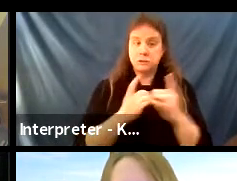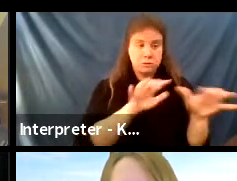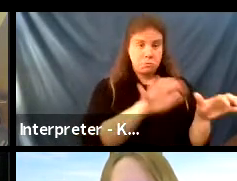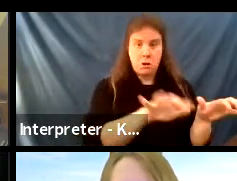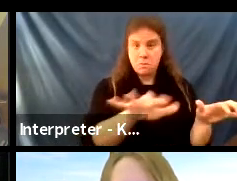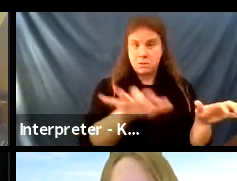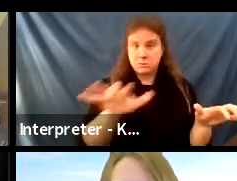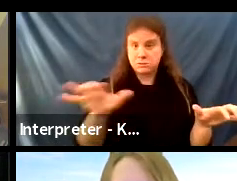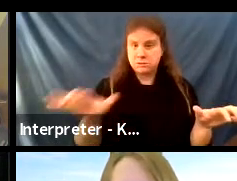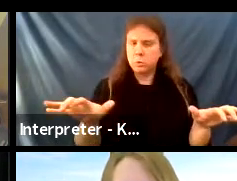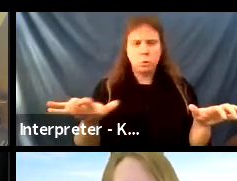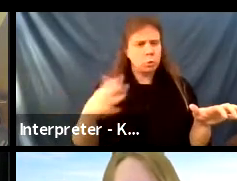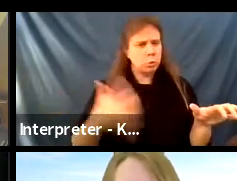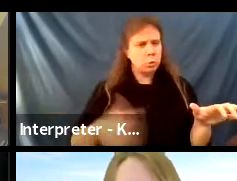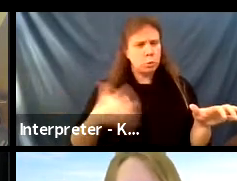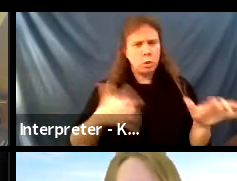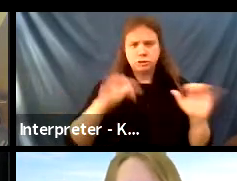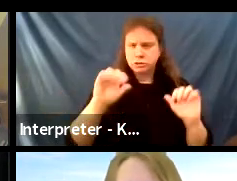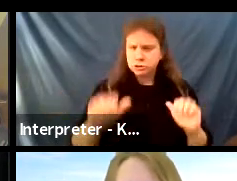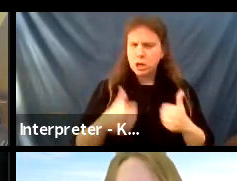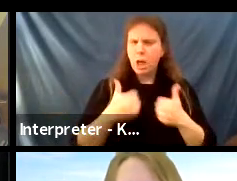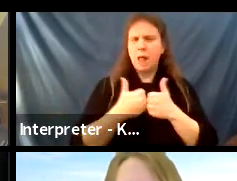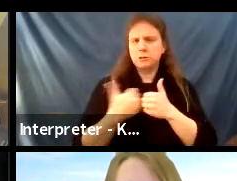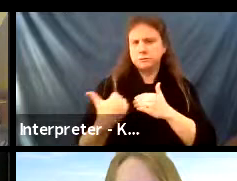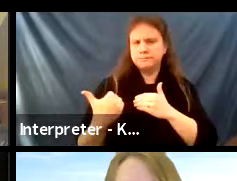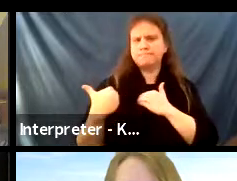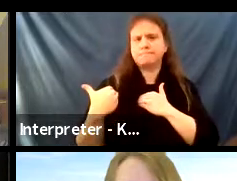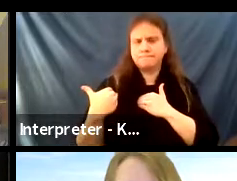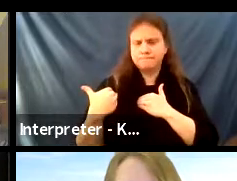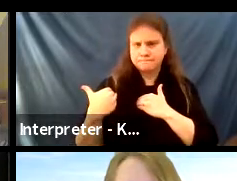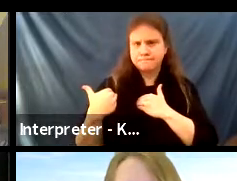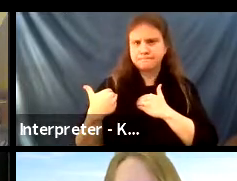challenging job of being in the middle of getting